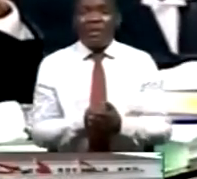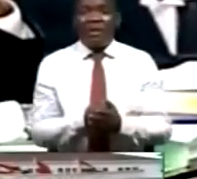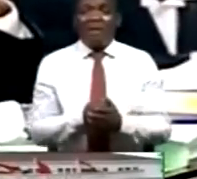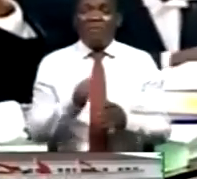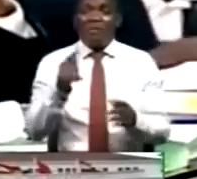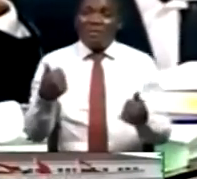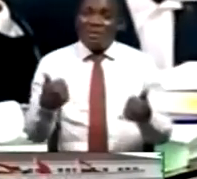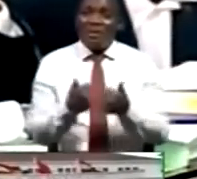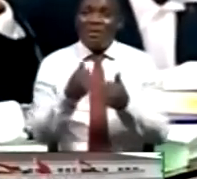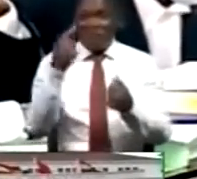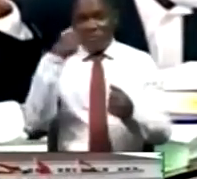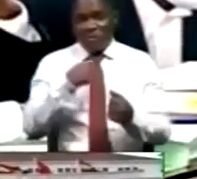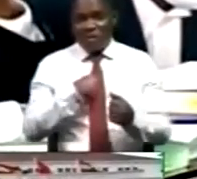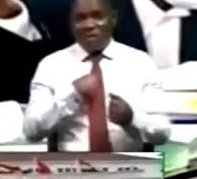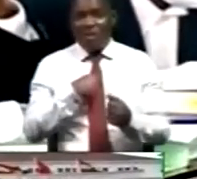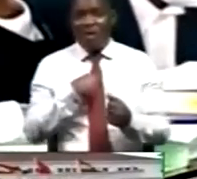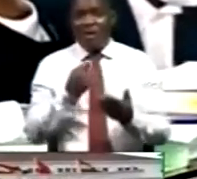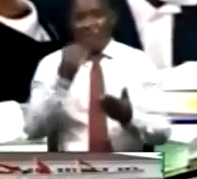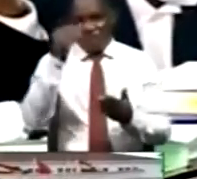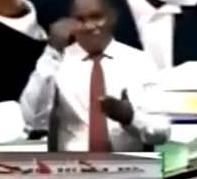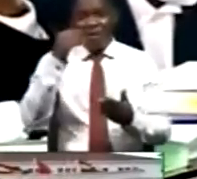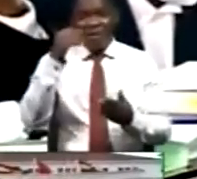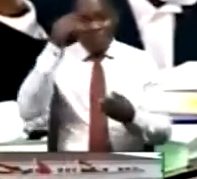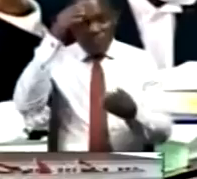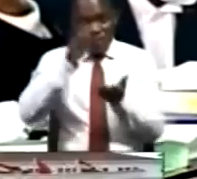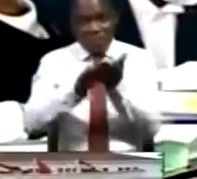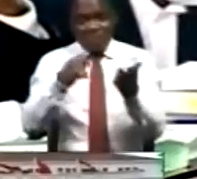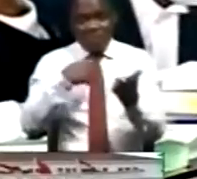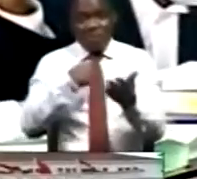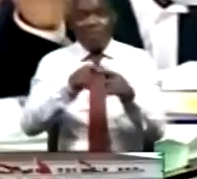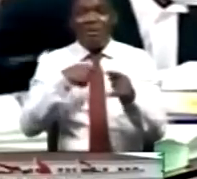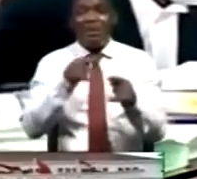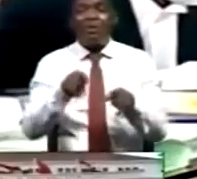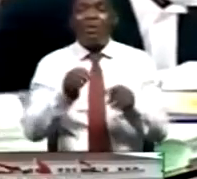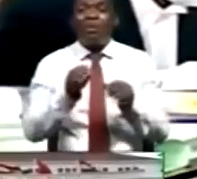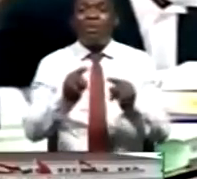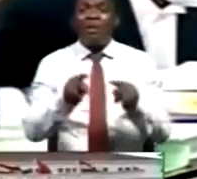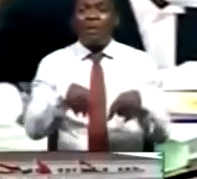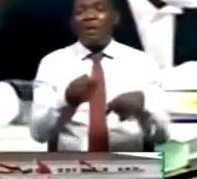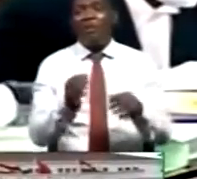becoming a challenge for you to appreciate what I am saying, but create another opportunity for me